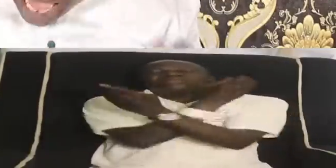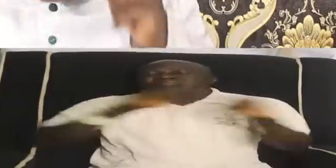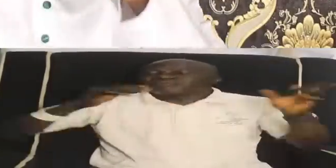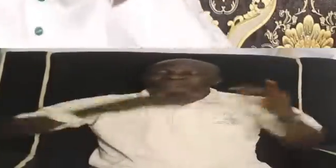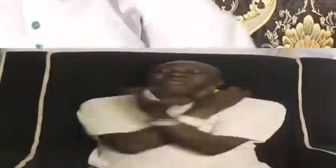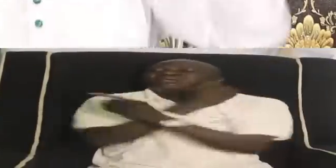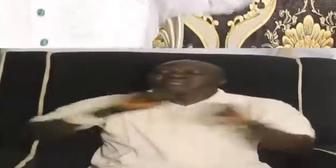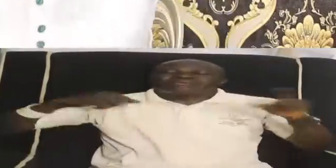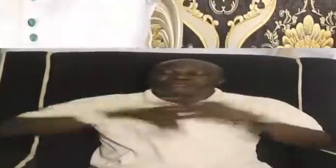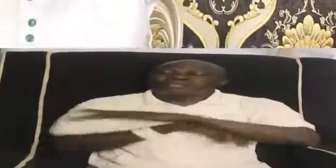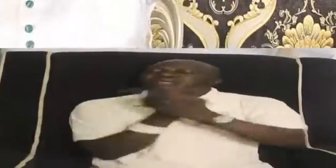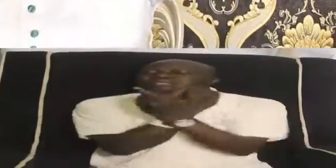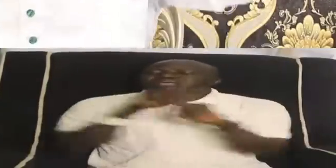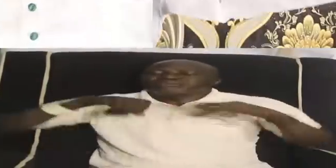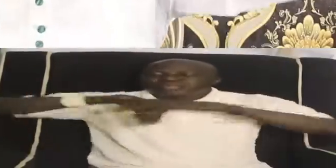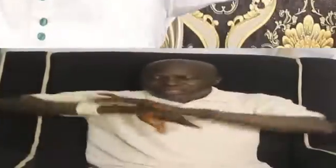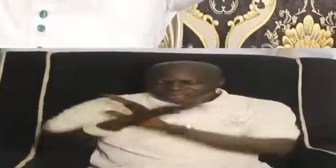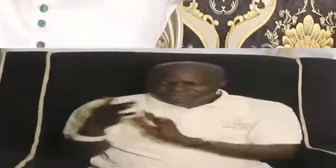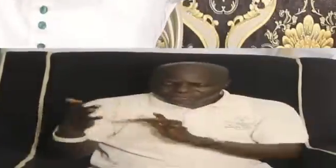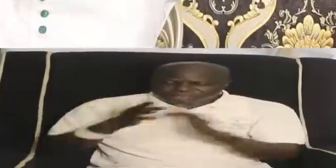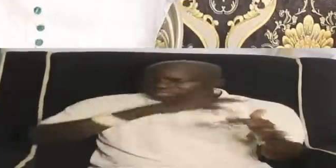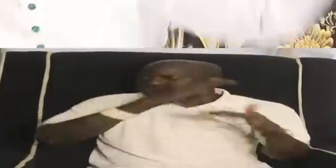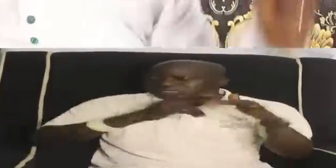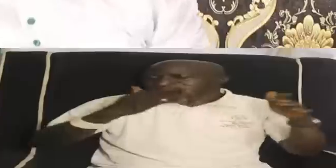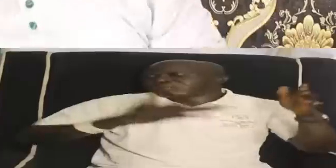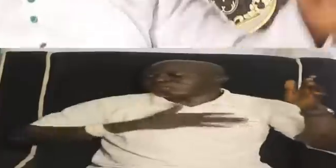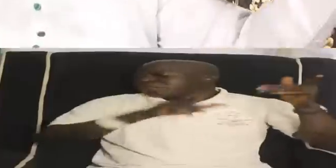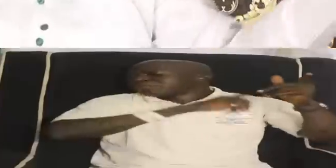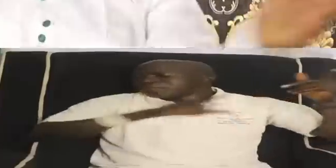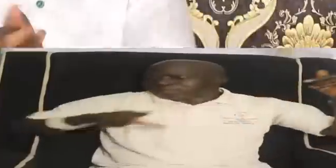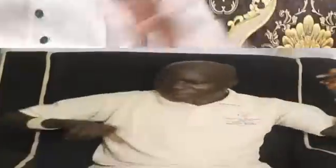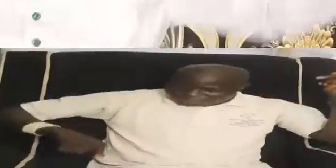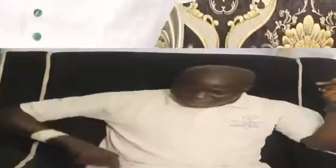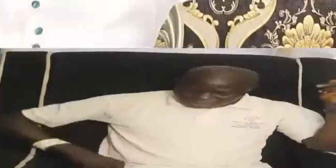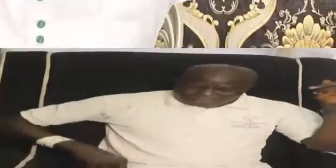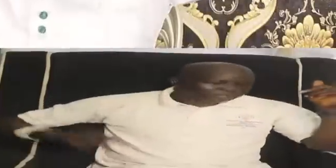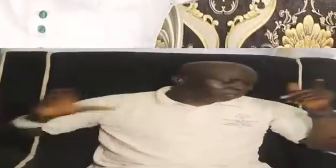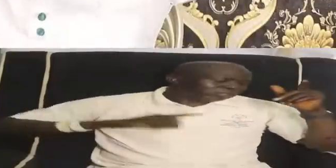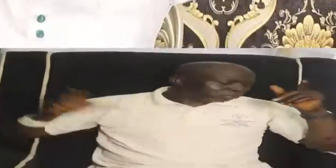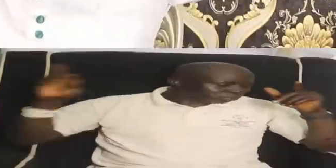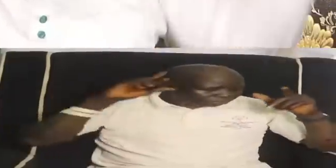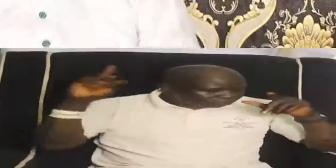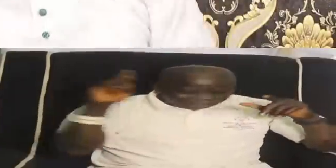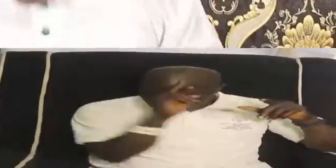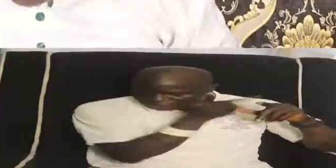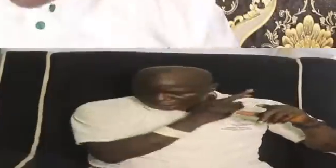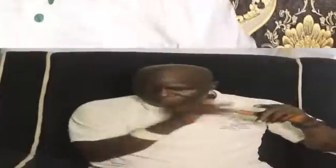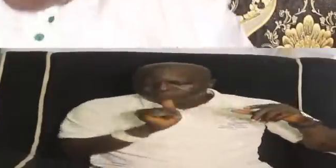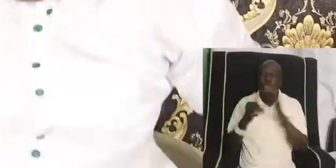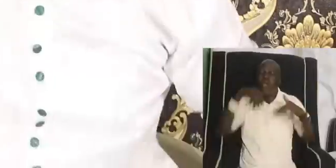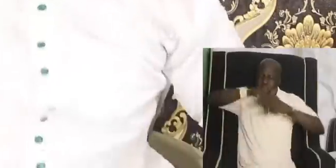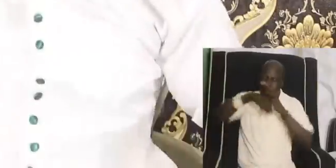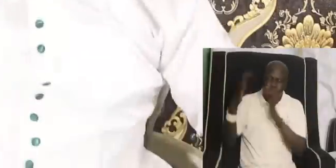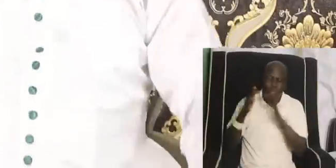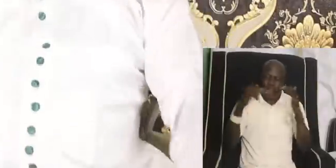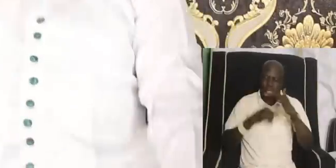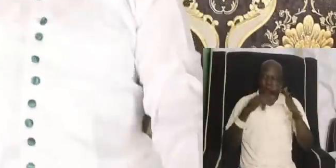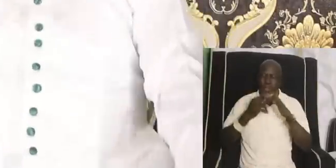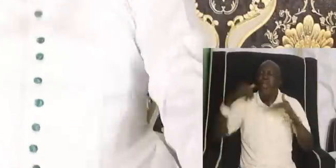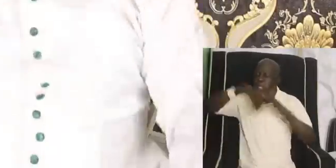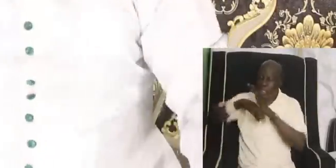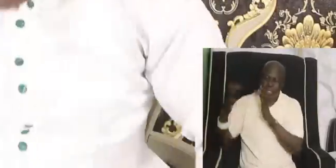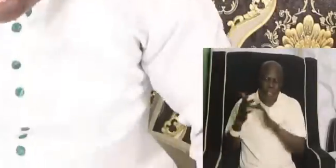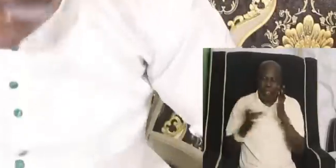stronger. You pray. Lord, save me with your power for us. Oh, yes. Pray. Oh, yes. Oh,